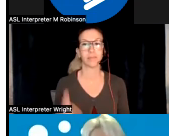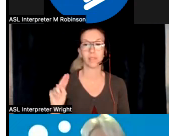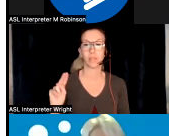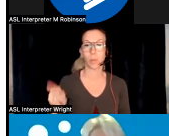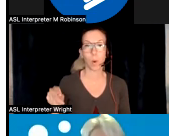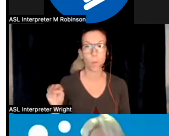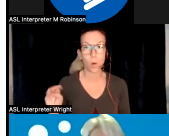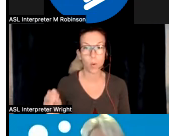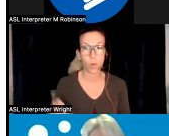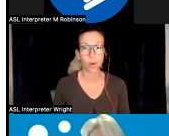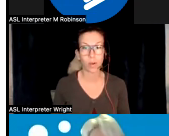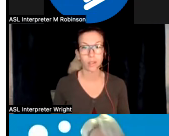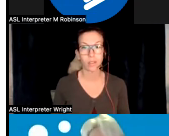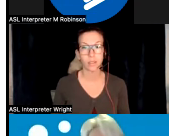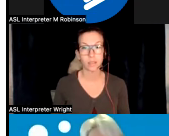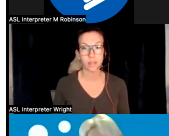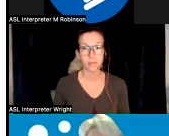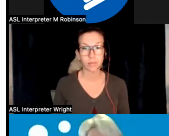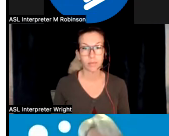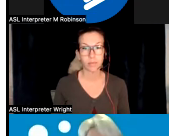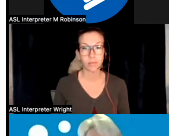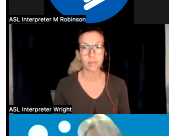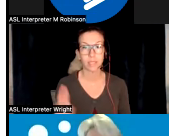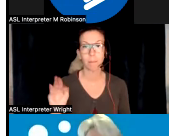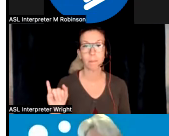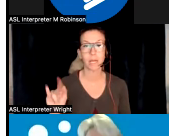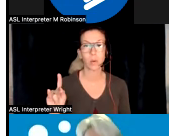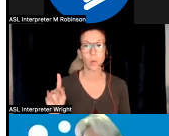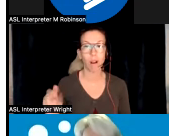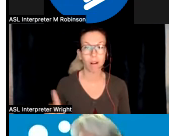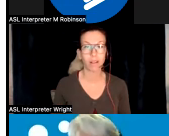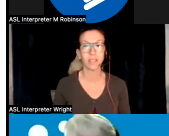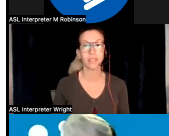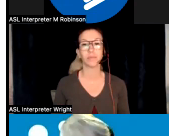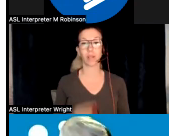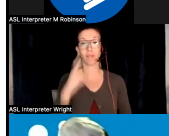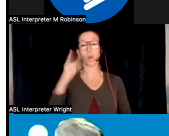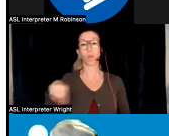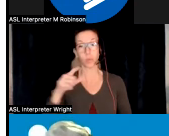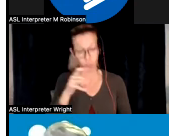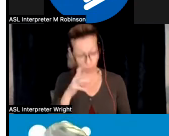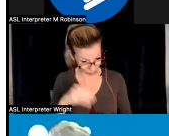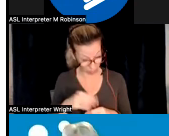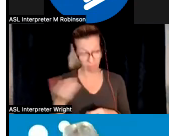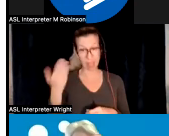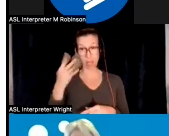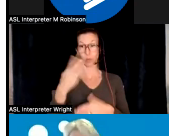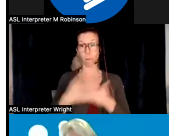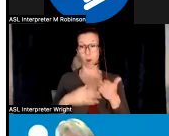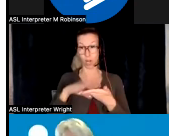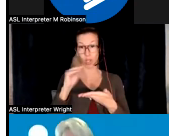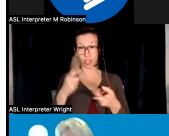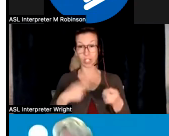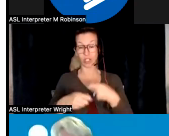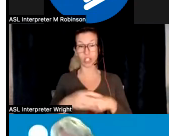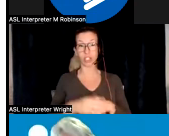Lands. It's here, Miwok. And for those of you that participated in our last two-part learning exchange, that